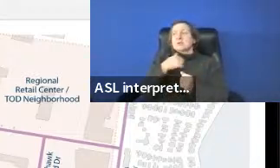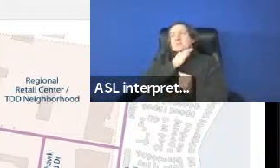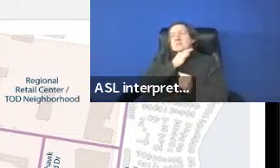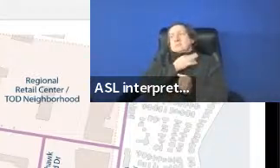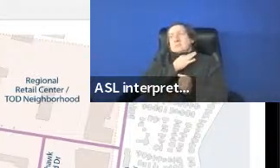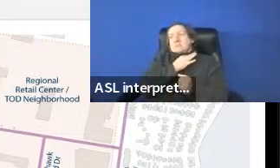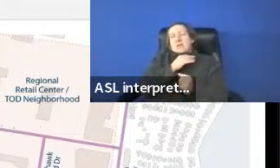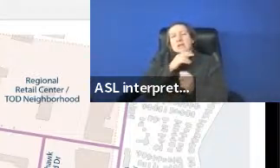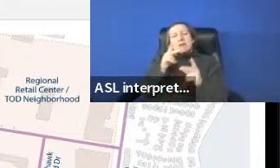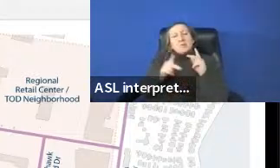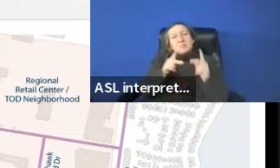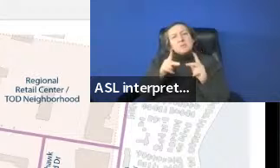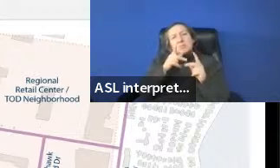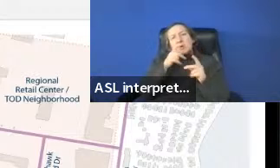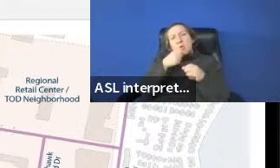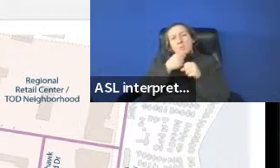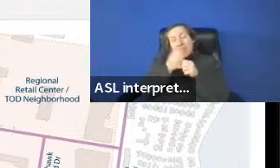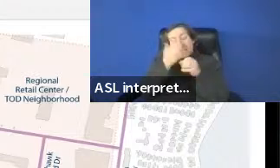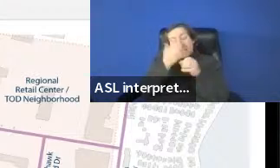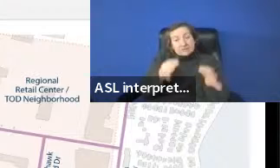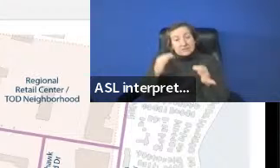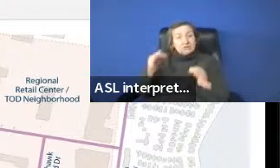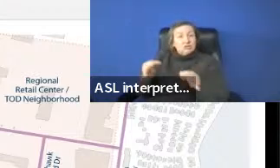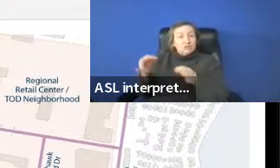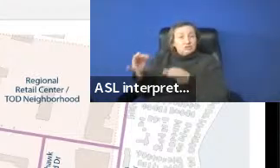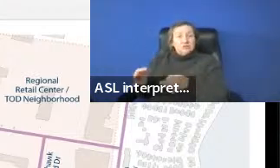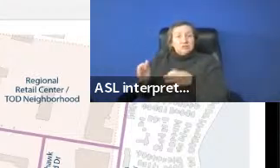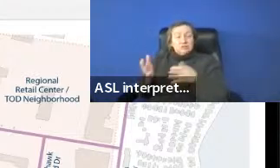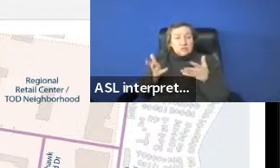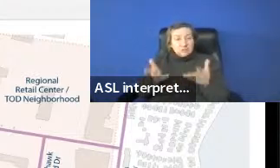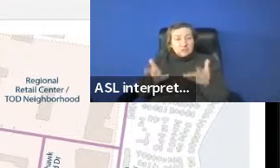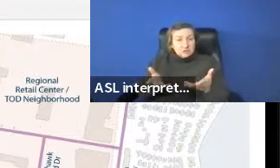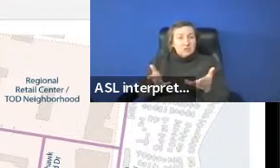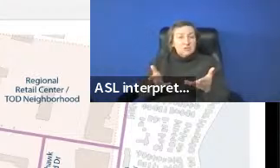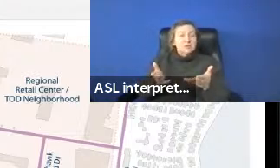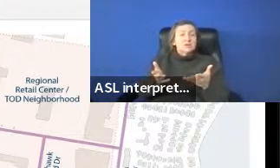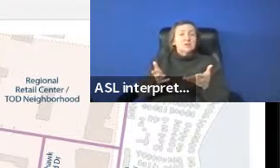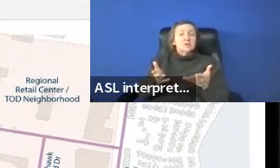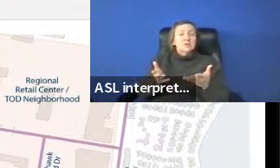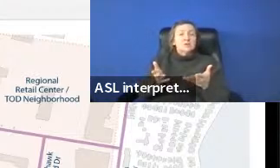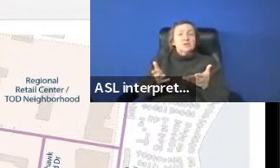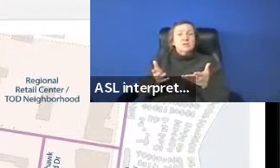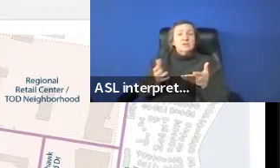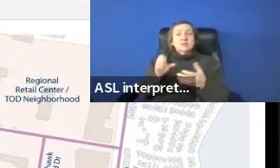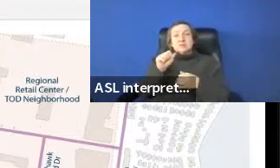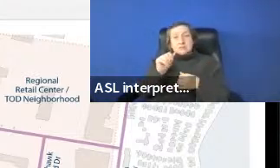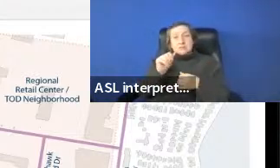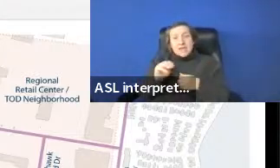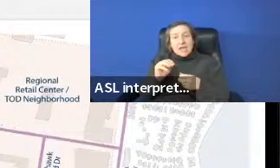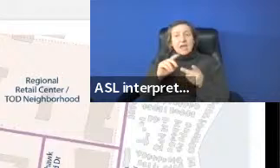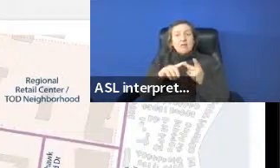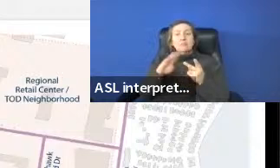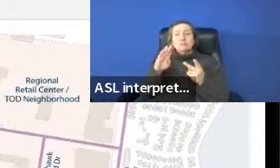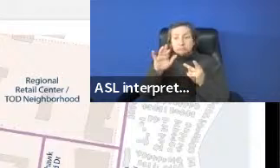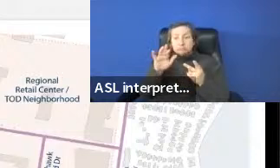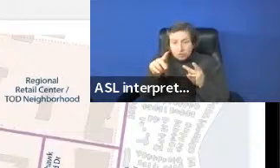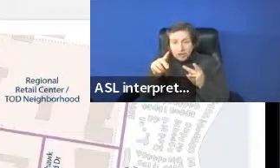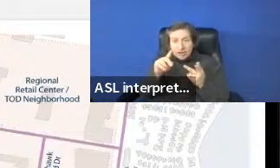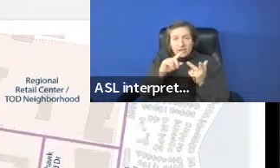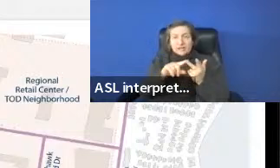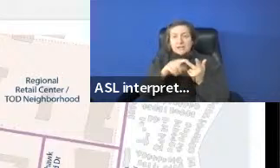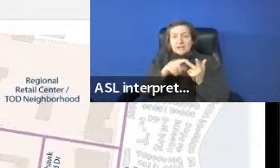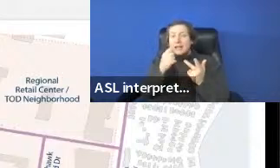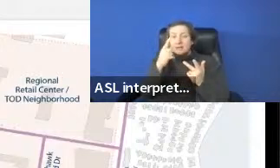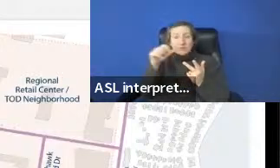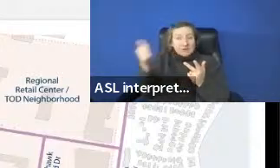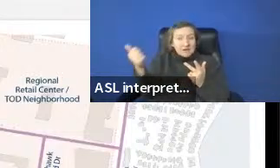folks that are making these decisions, and Sam and Brad and anybody else